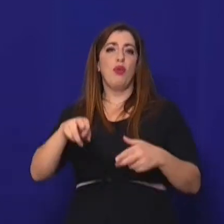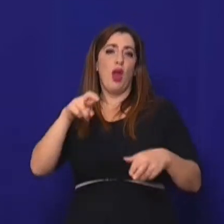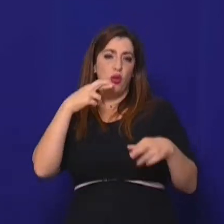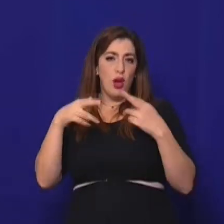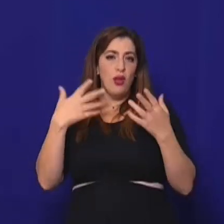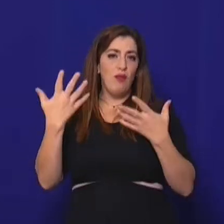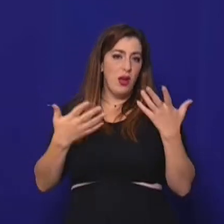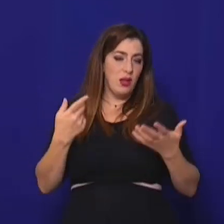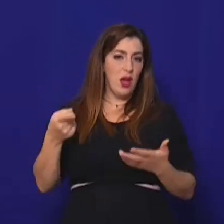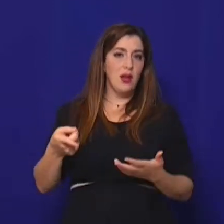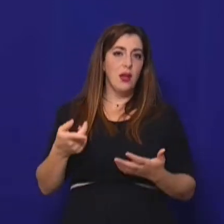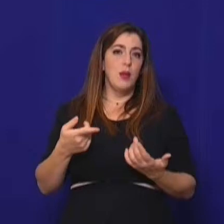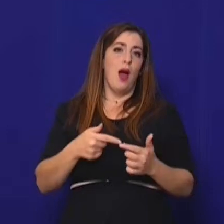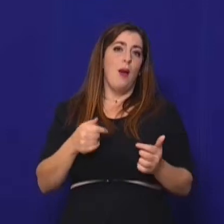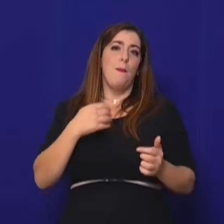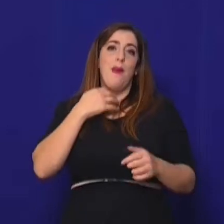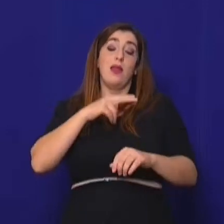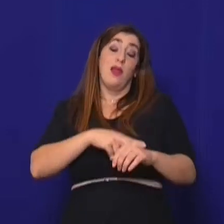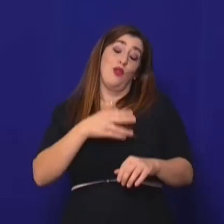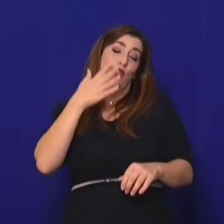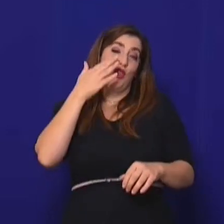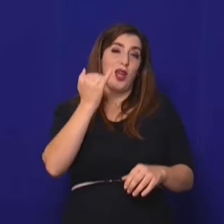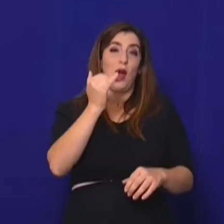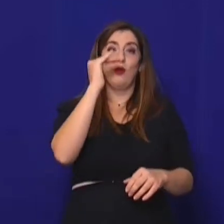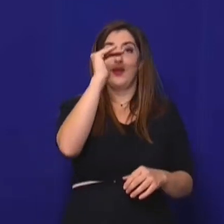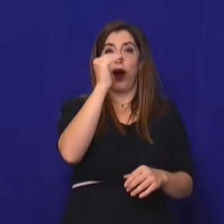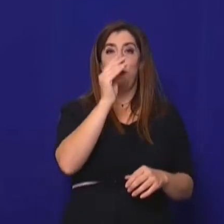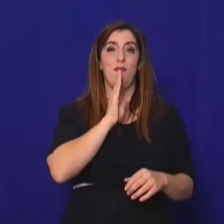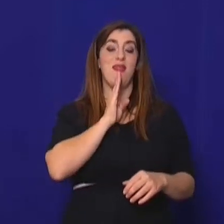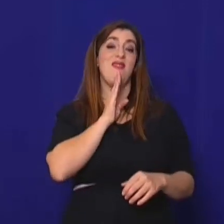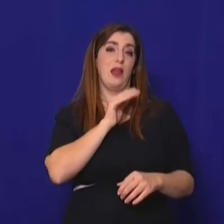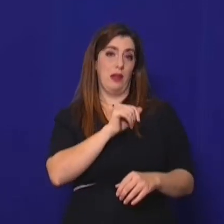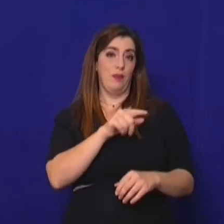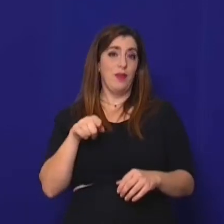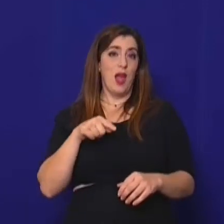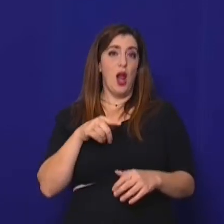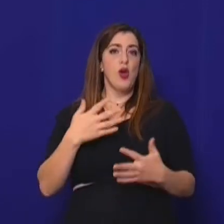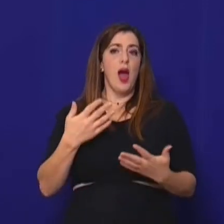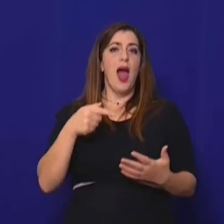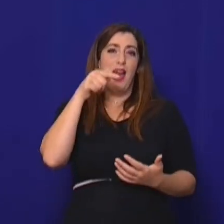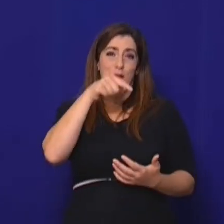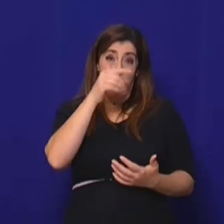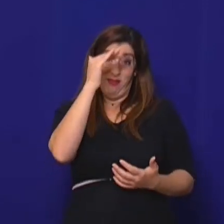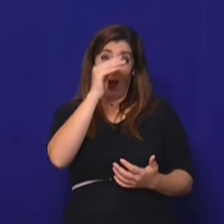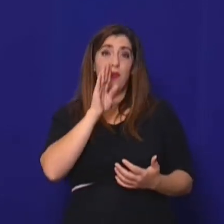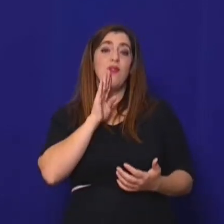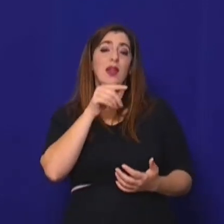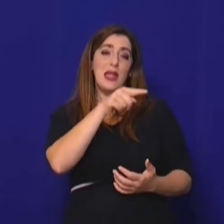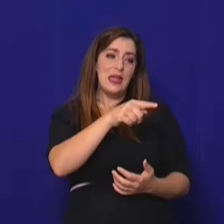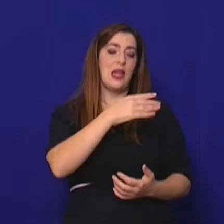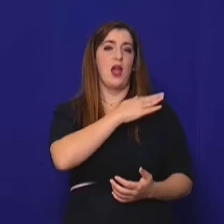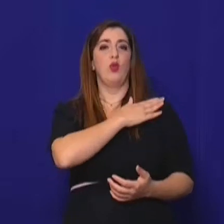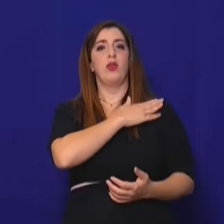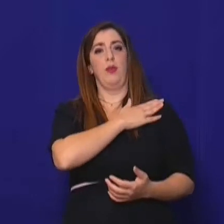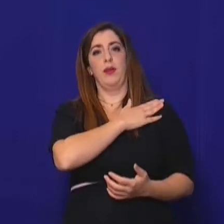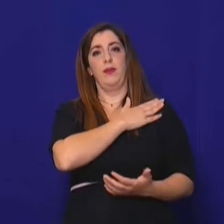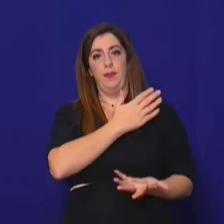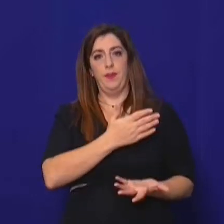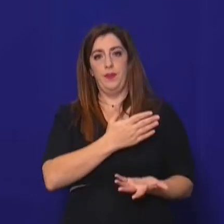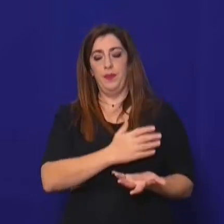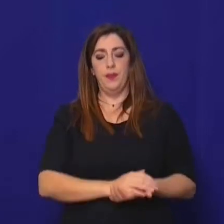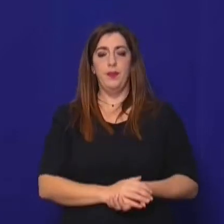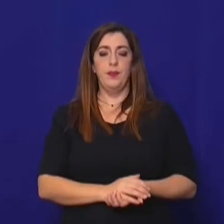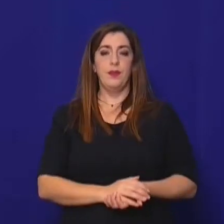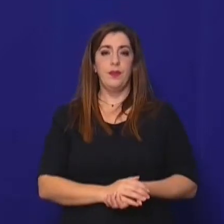però fid-dar privata tal-persuna ir-responsabilità hija ta' dawk il-persuni li huma jieħdu l-kontrolli u